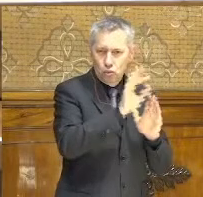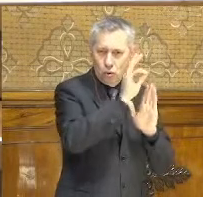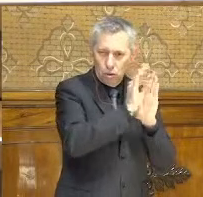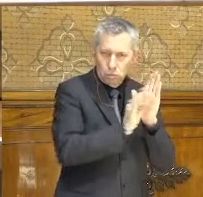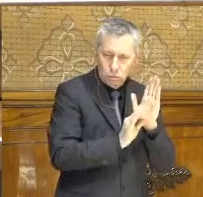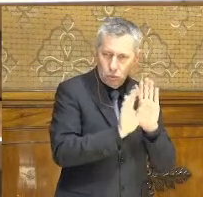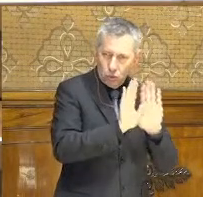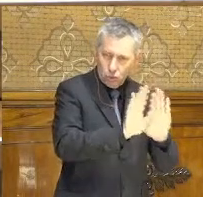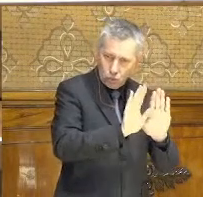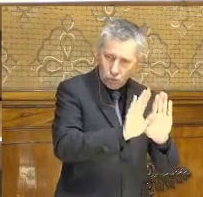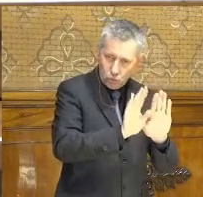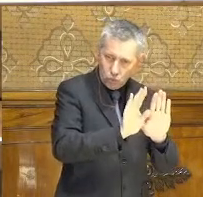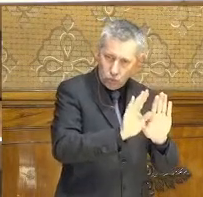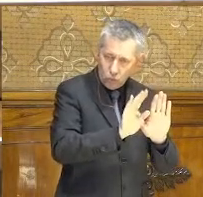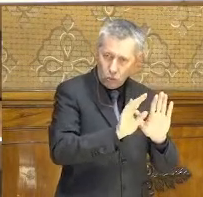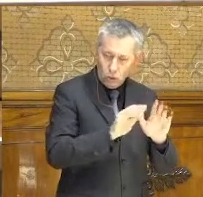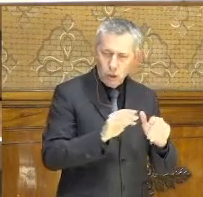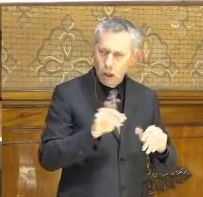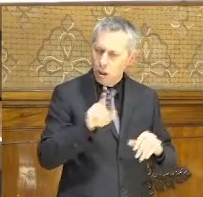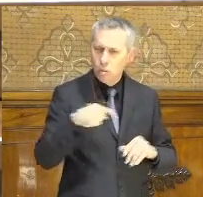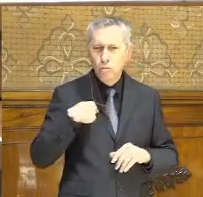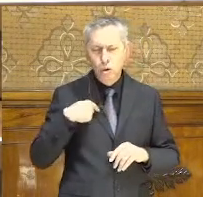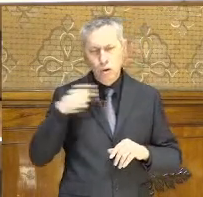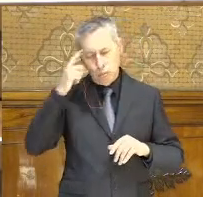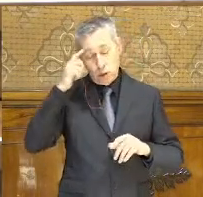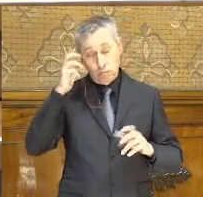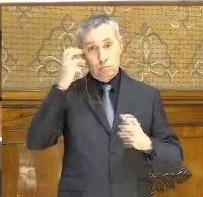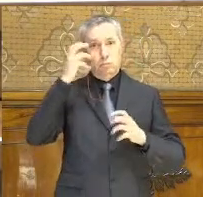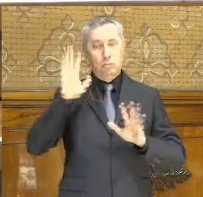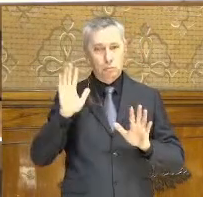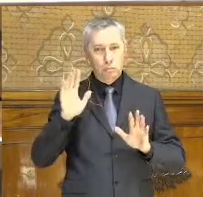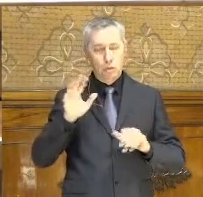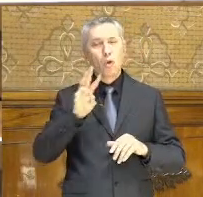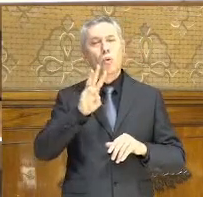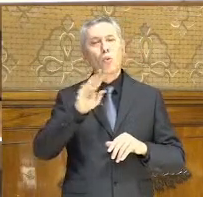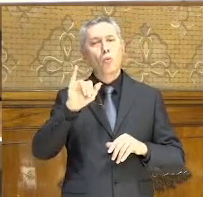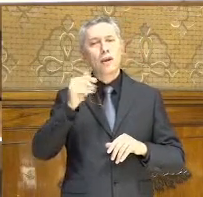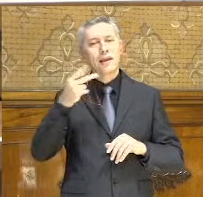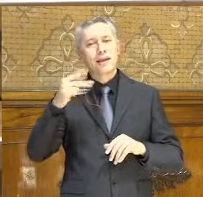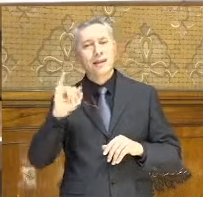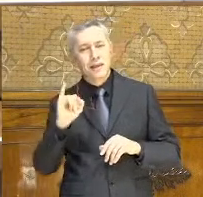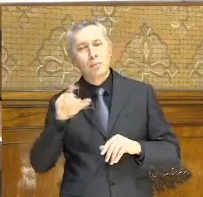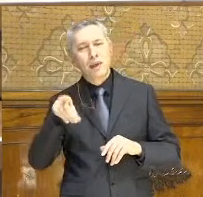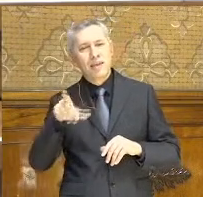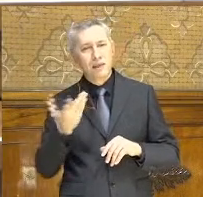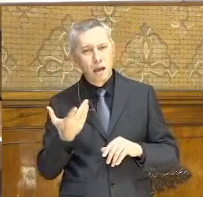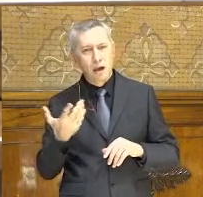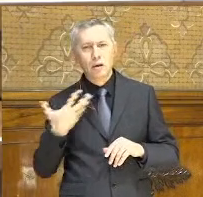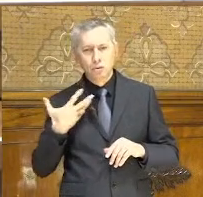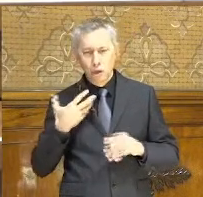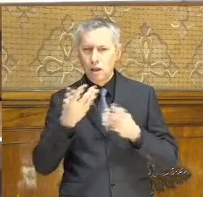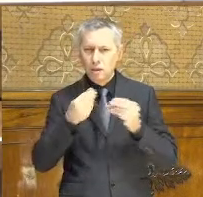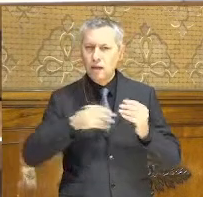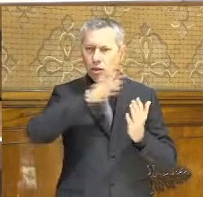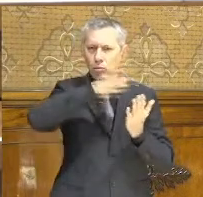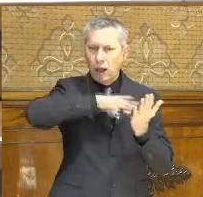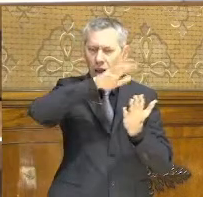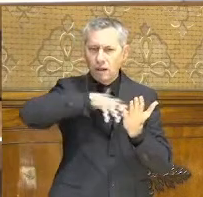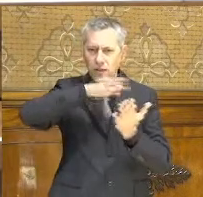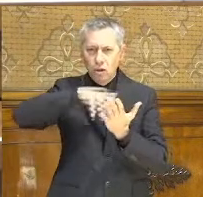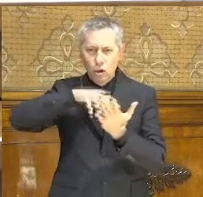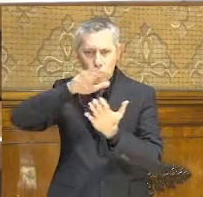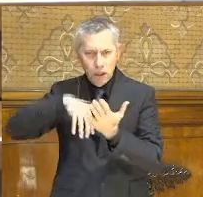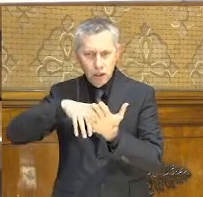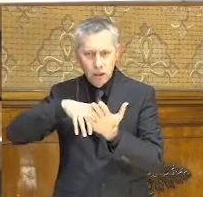to read that in Wikipedia, till quite recently, there were more articles about